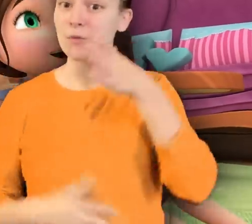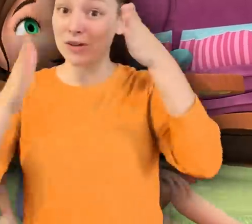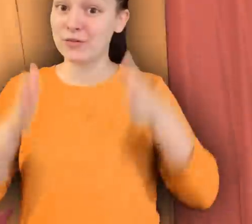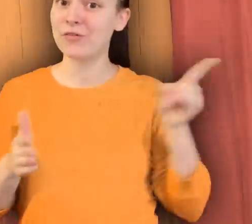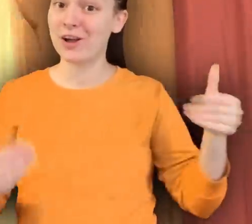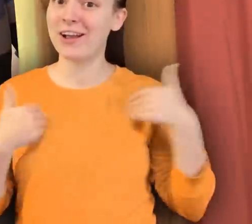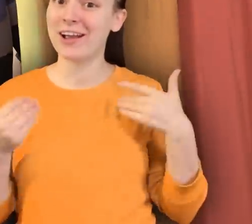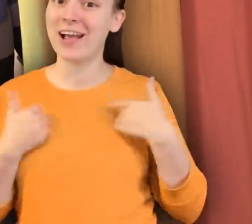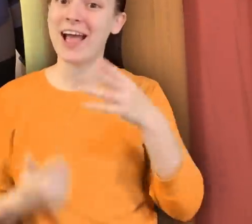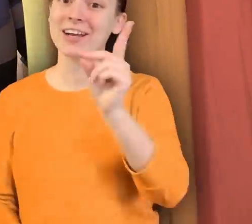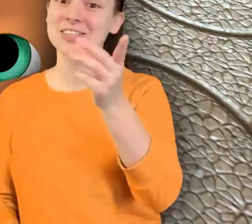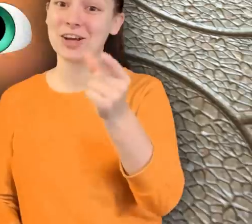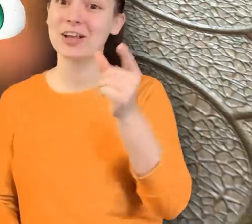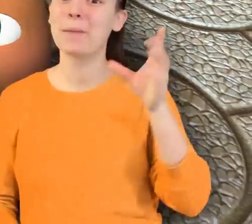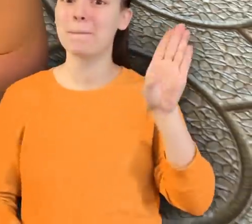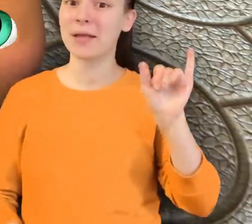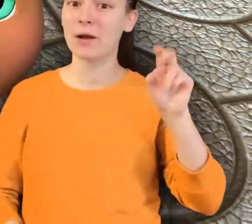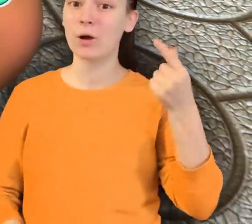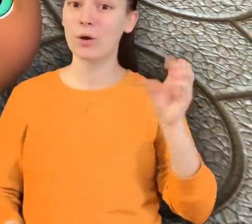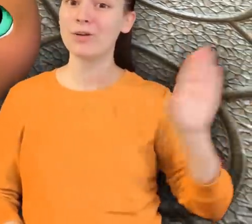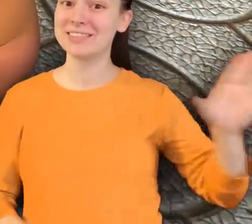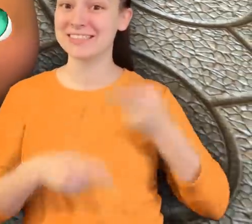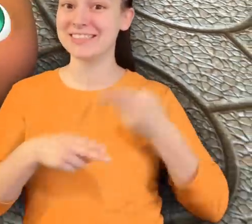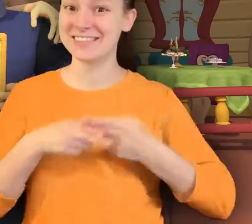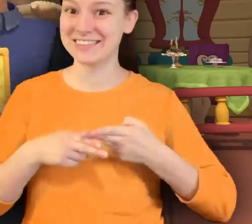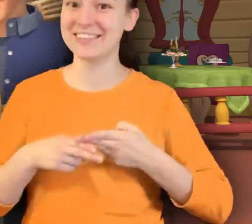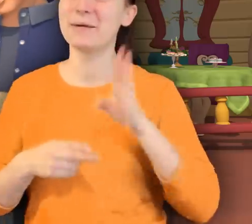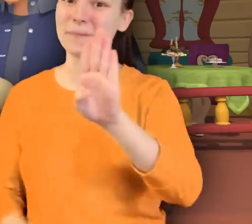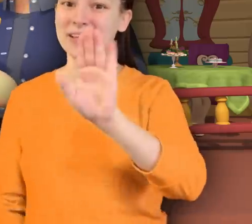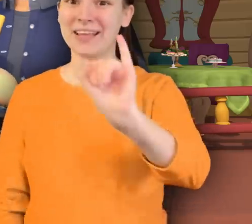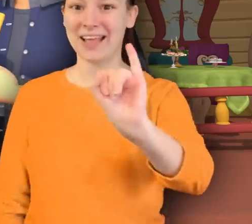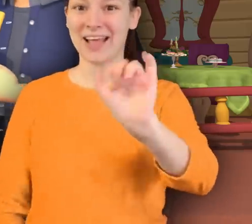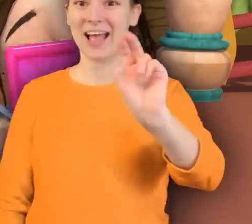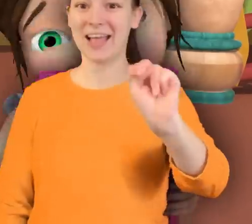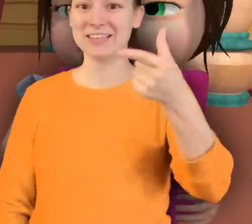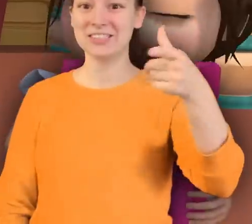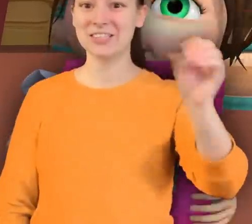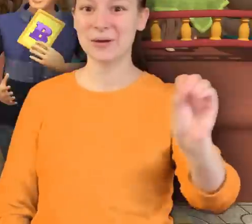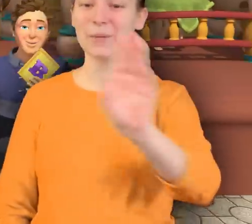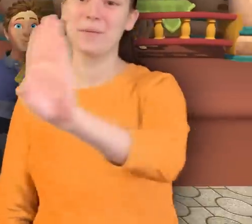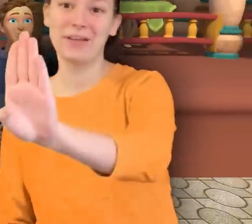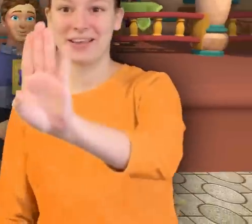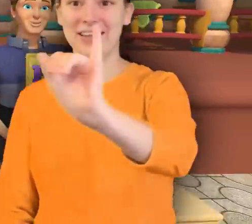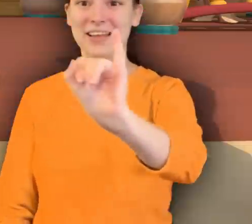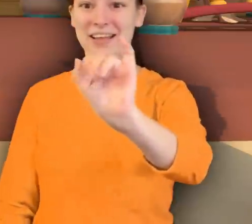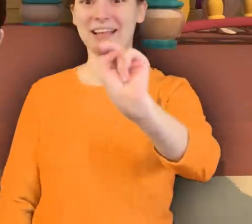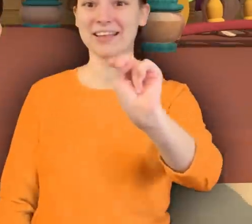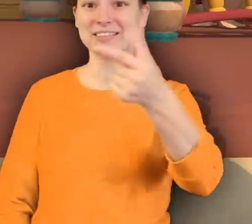there was a farmer who had a dog and Bingo was his name-o b-i-n-g-o